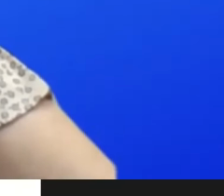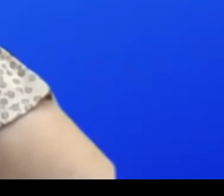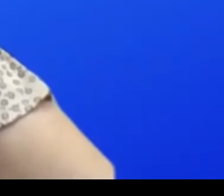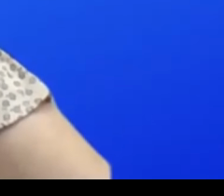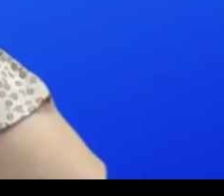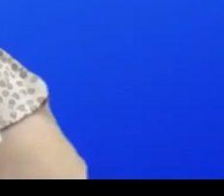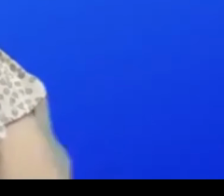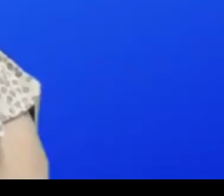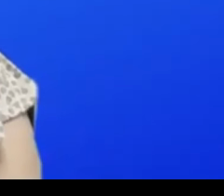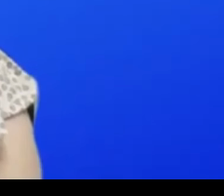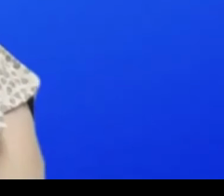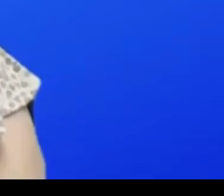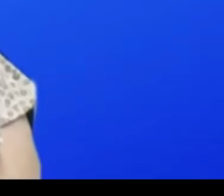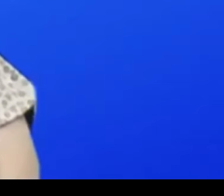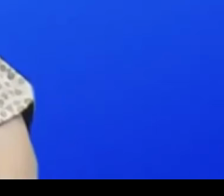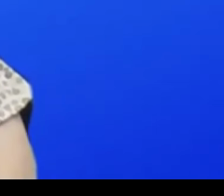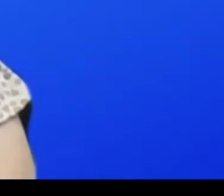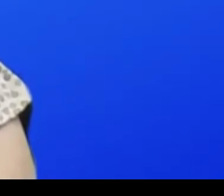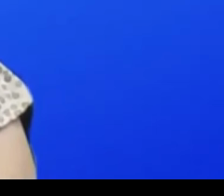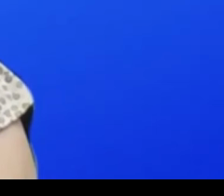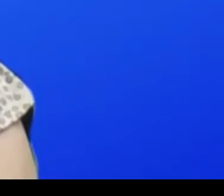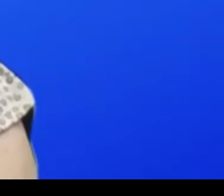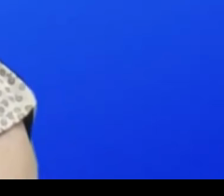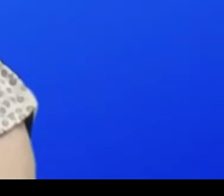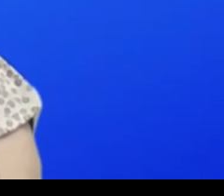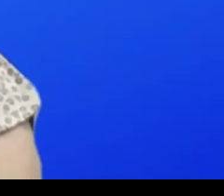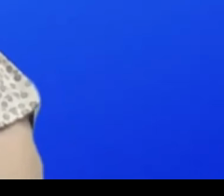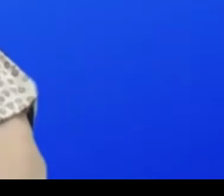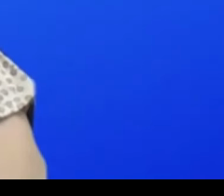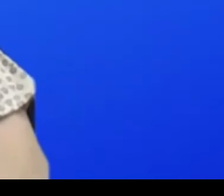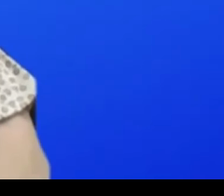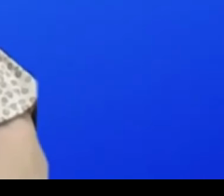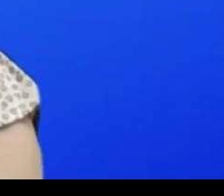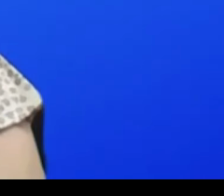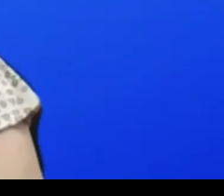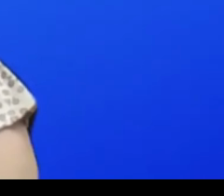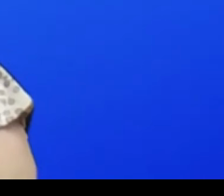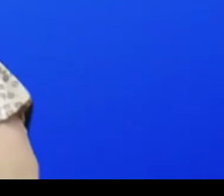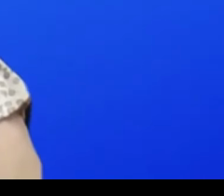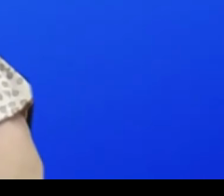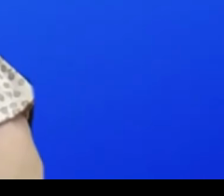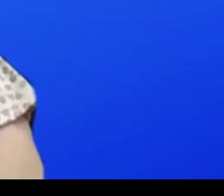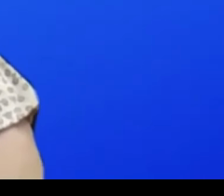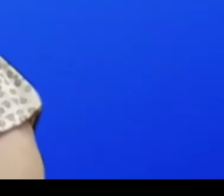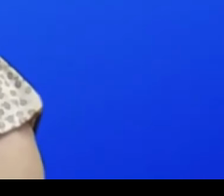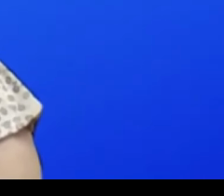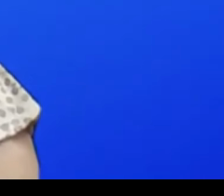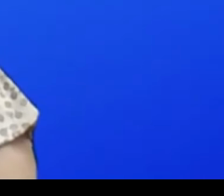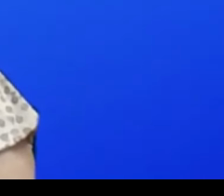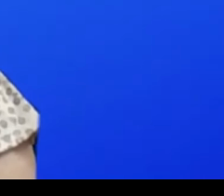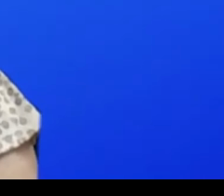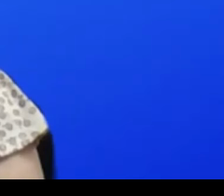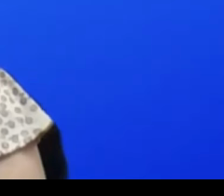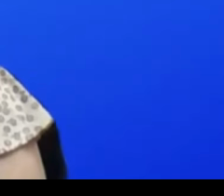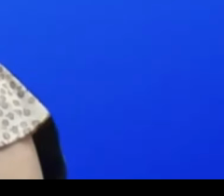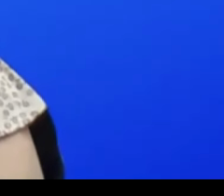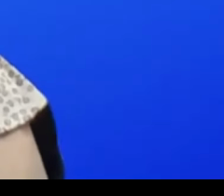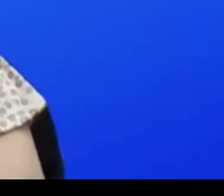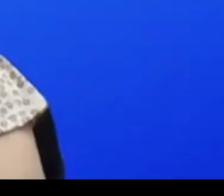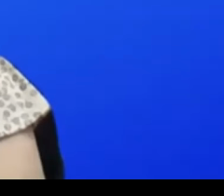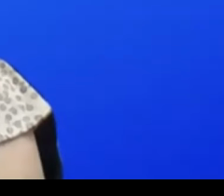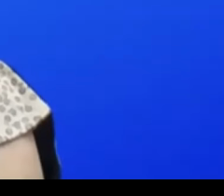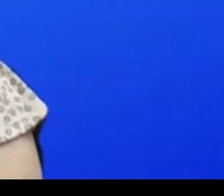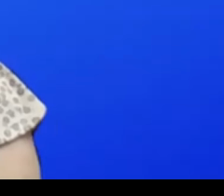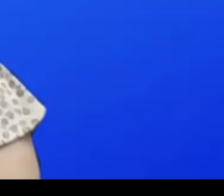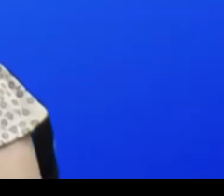have iPads set up. And so they use that as their communication device currently. And then if they want to